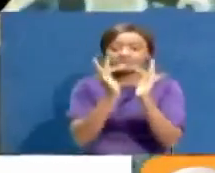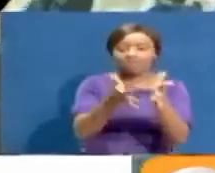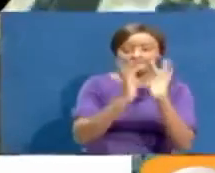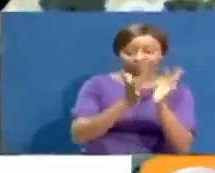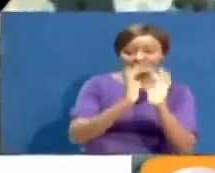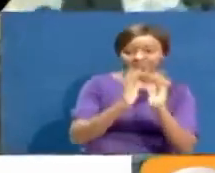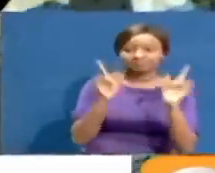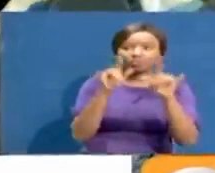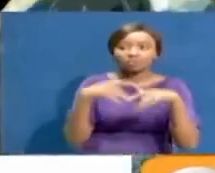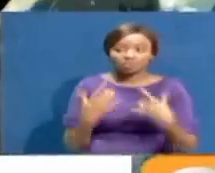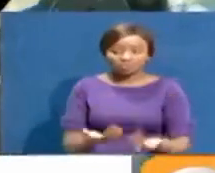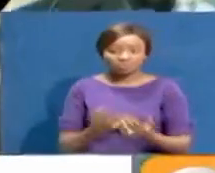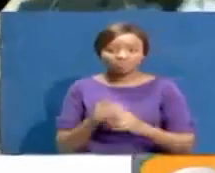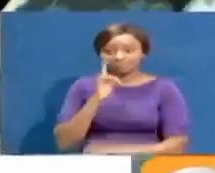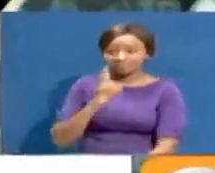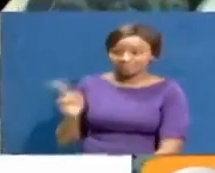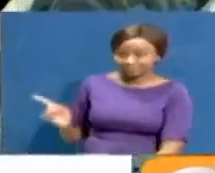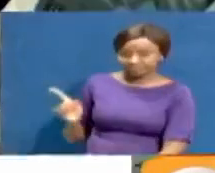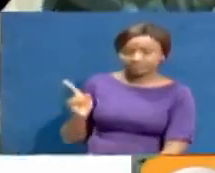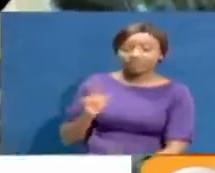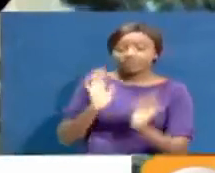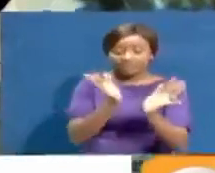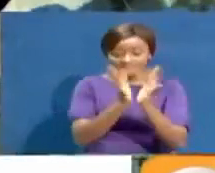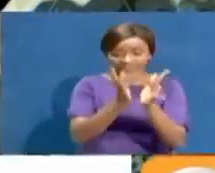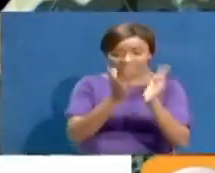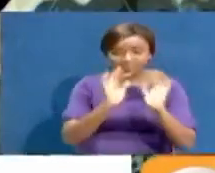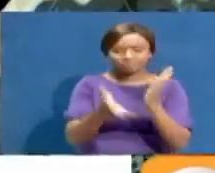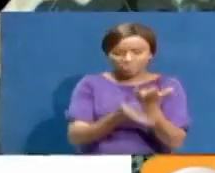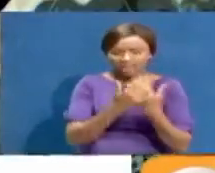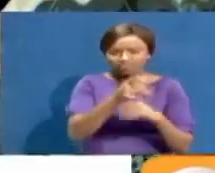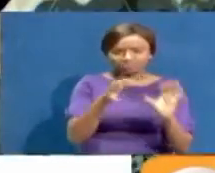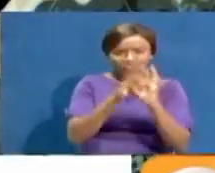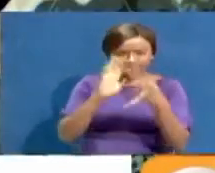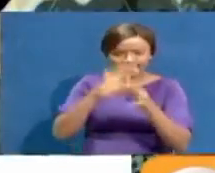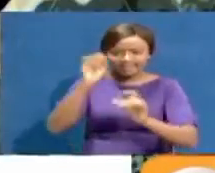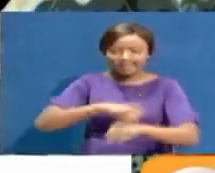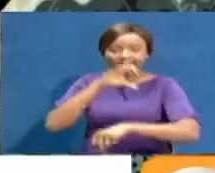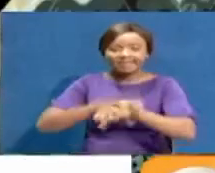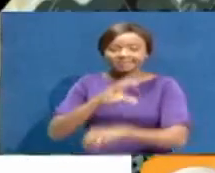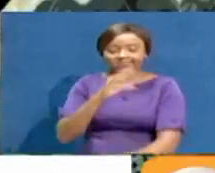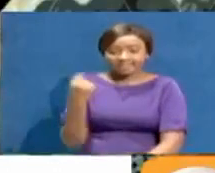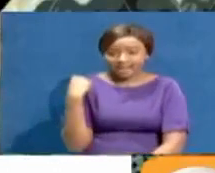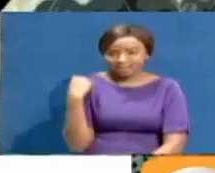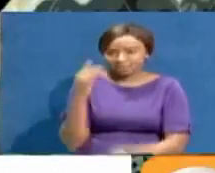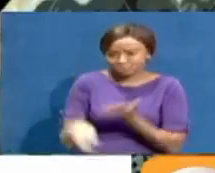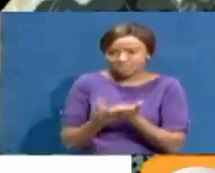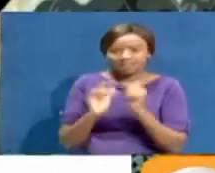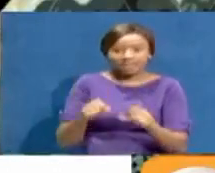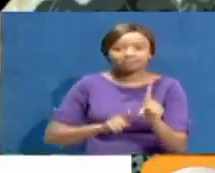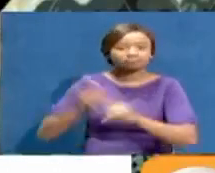and or admin@panabios.org with a link to guide the traveller to generate a travel code at